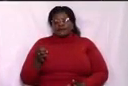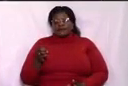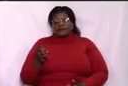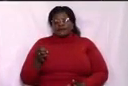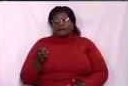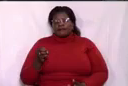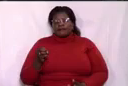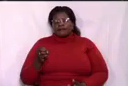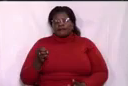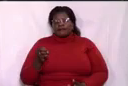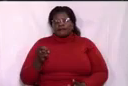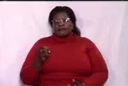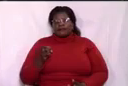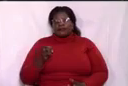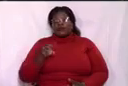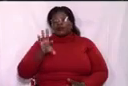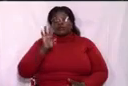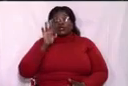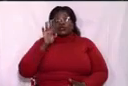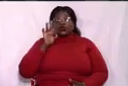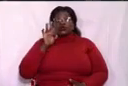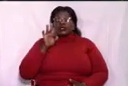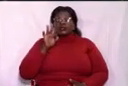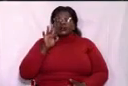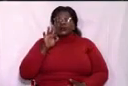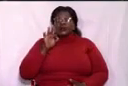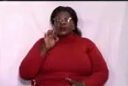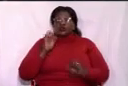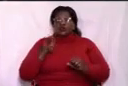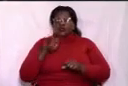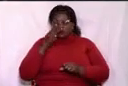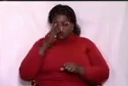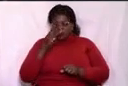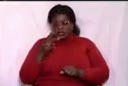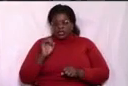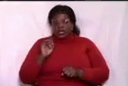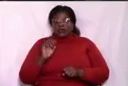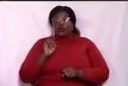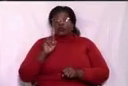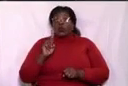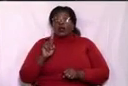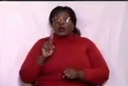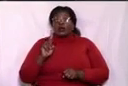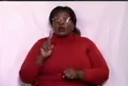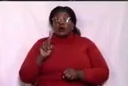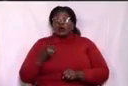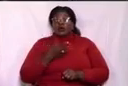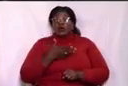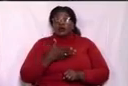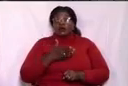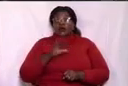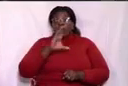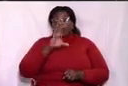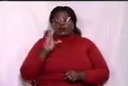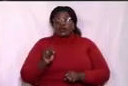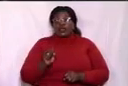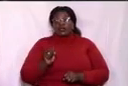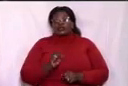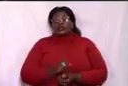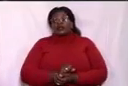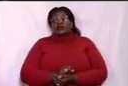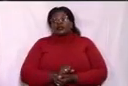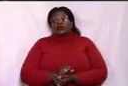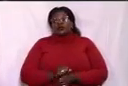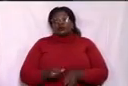20 will be selected. So keep an eye if you are one of the applicants. Keep an eye on your emails every now and